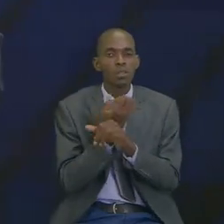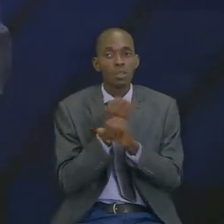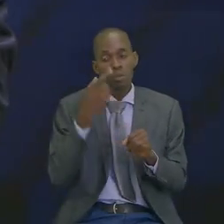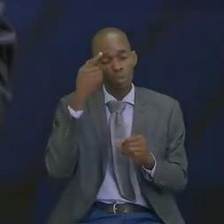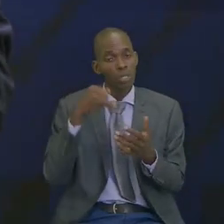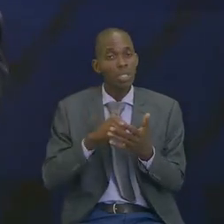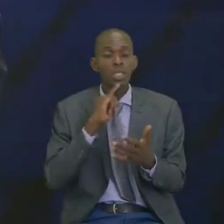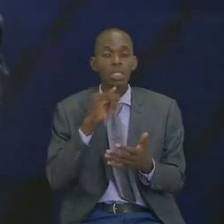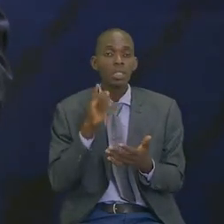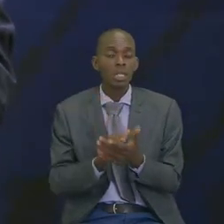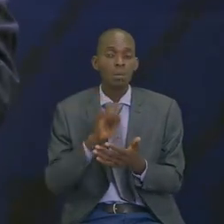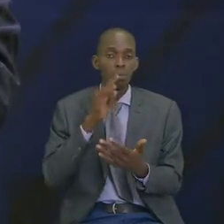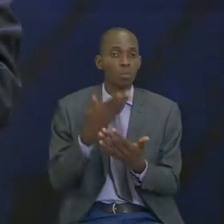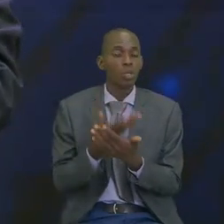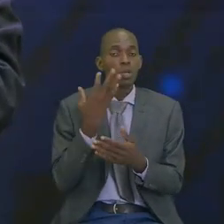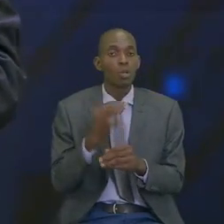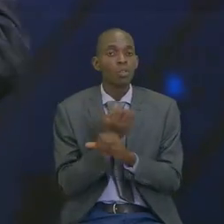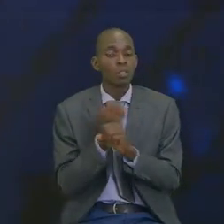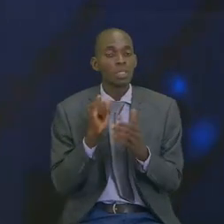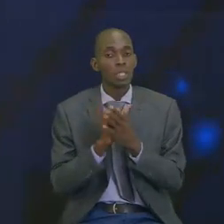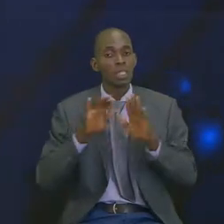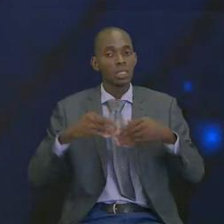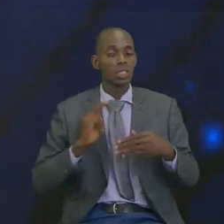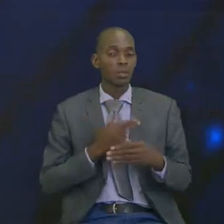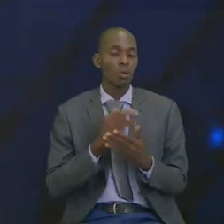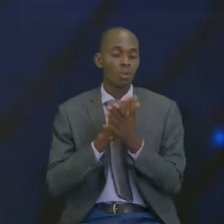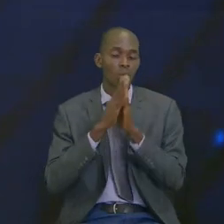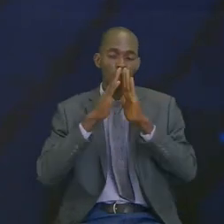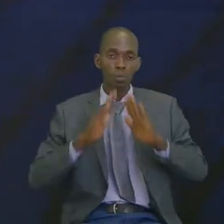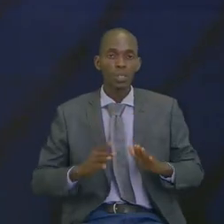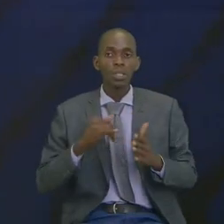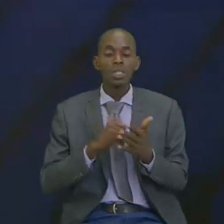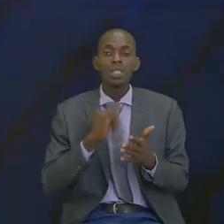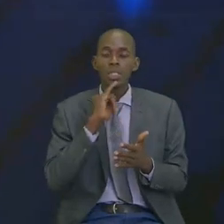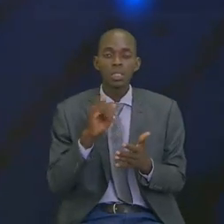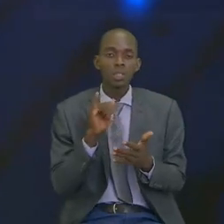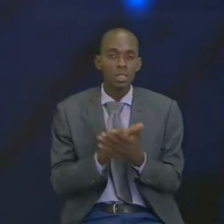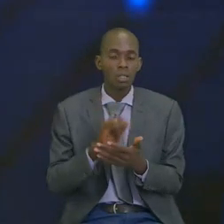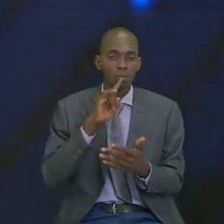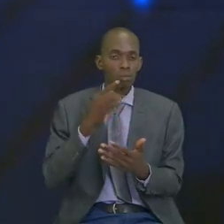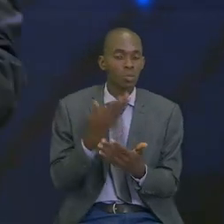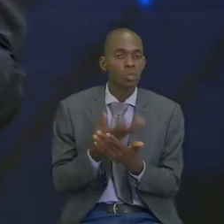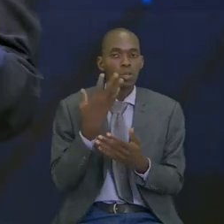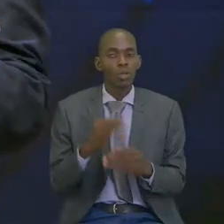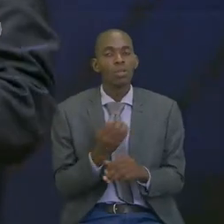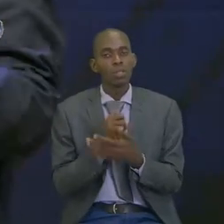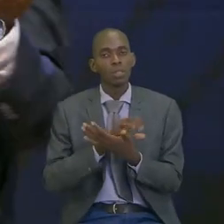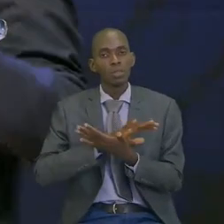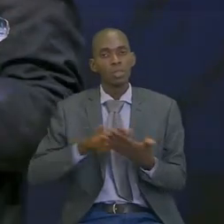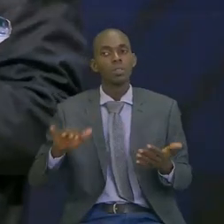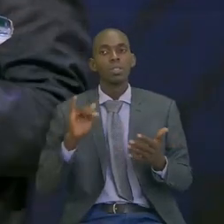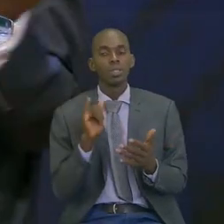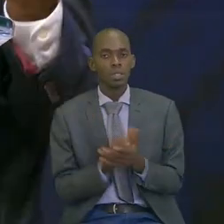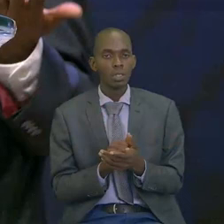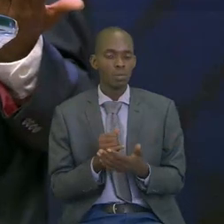peace. You want to have the evidence of sanctification, a sanctification that gives us the God of peace, cleansing us, washing